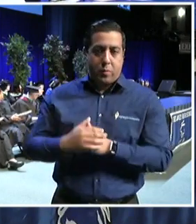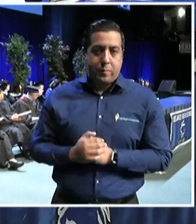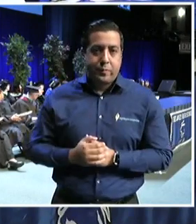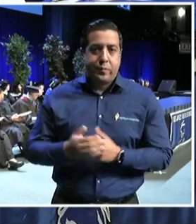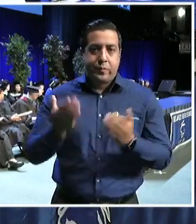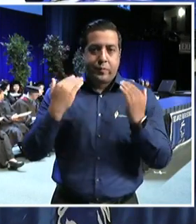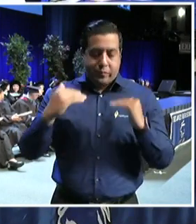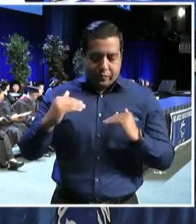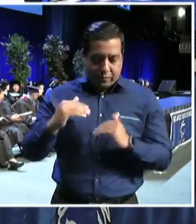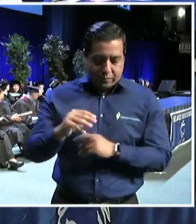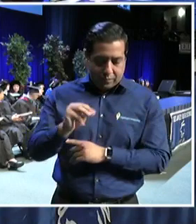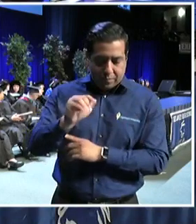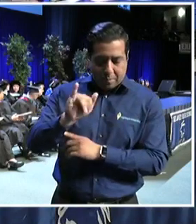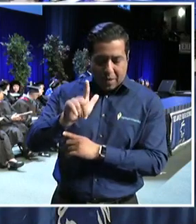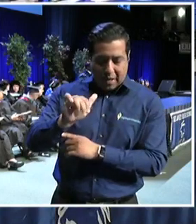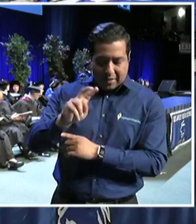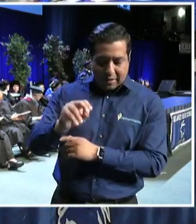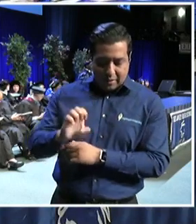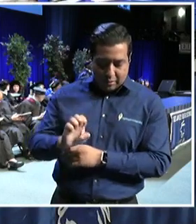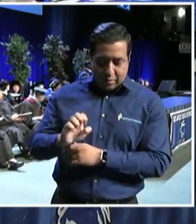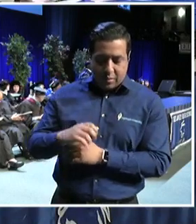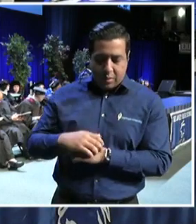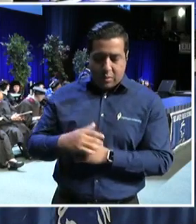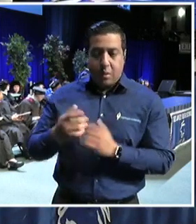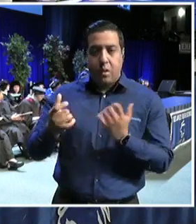Dr. Lanny Milan, associate principal.